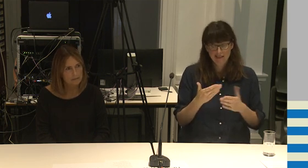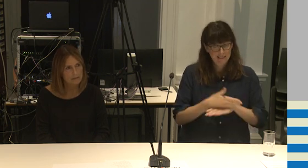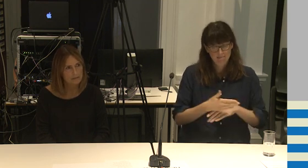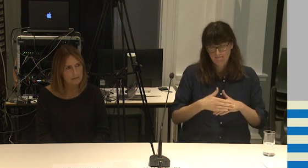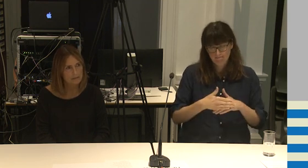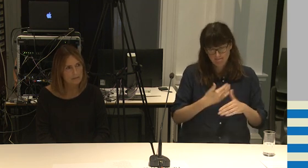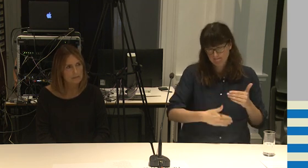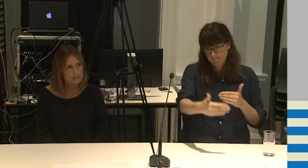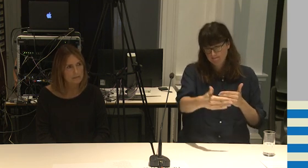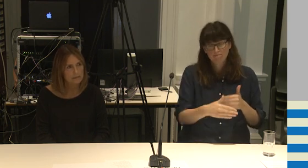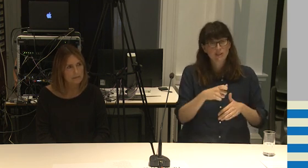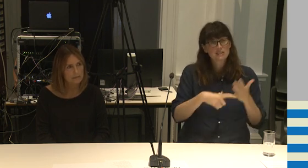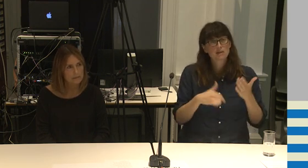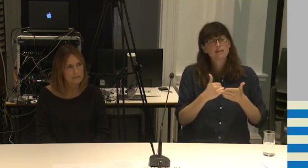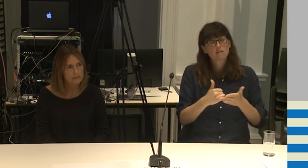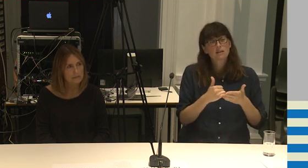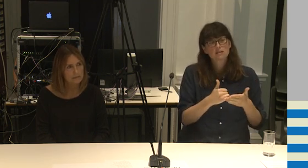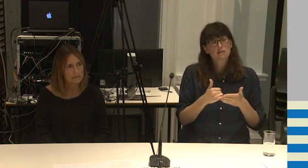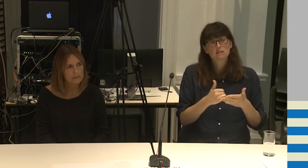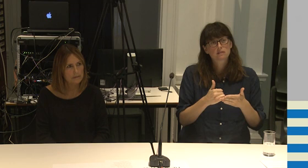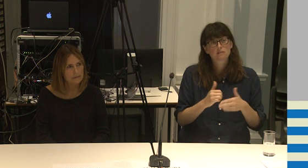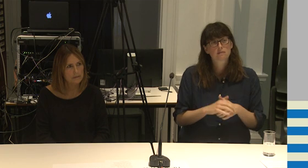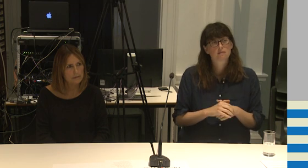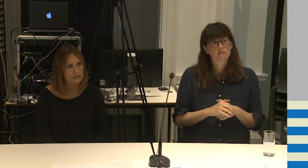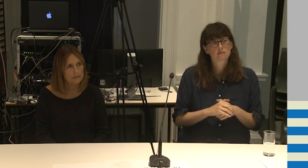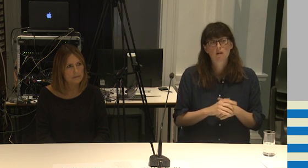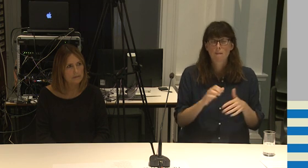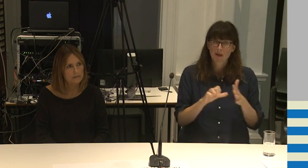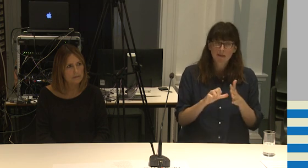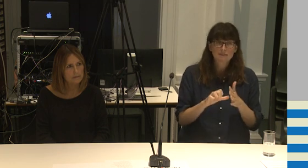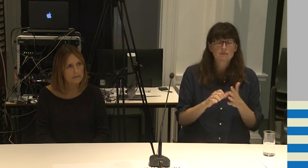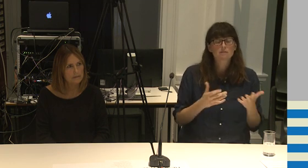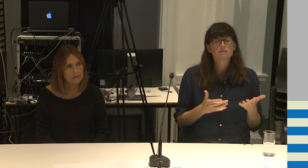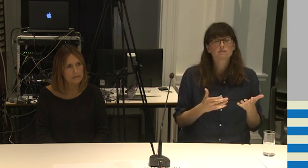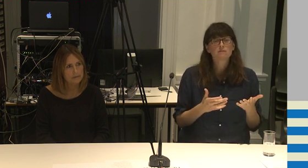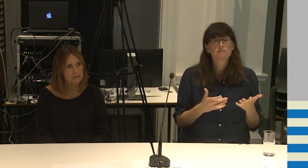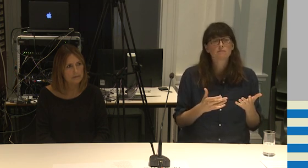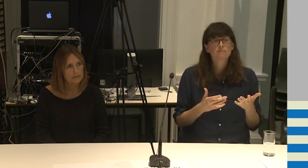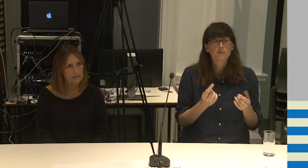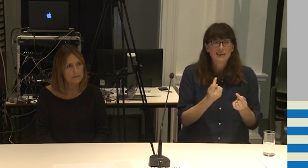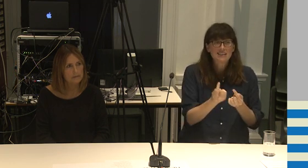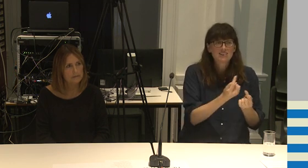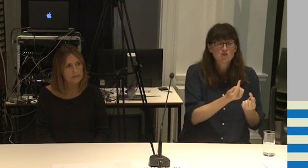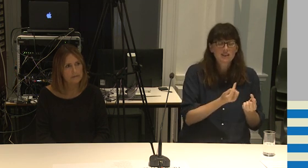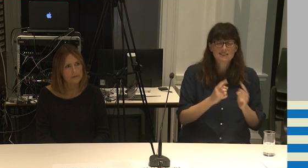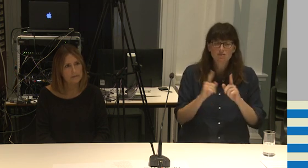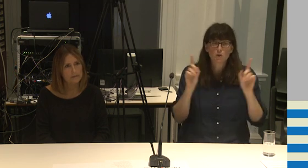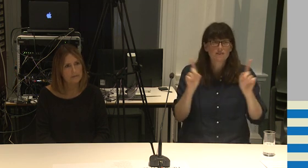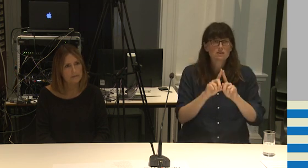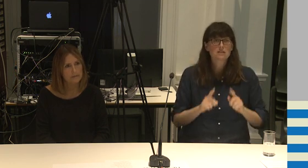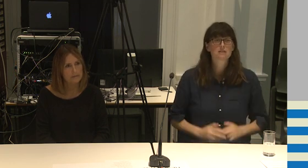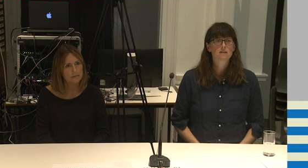done with disability advisors. But it's a very difficult thing because they're done individually by different